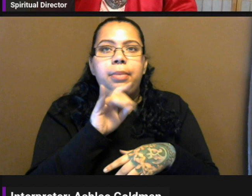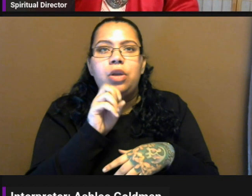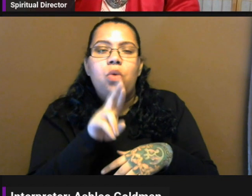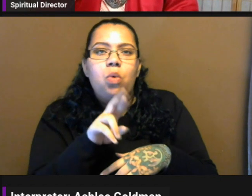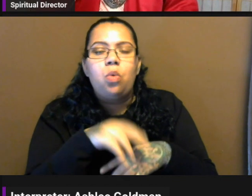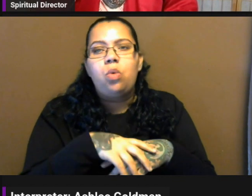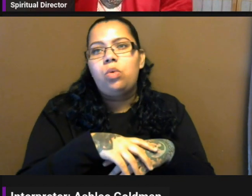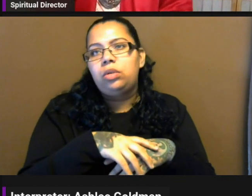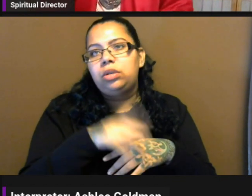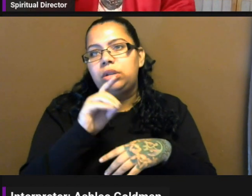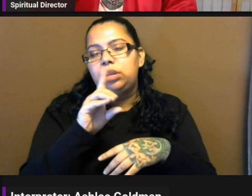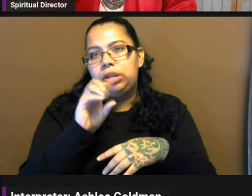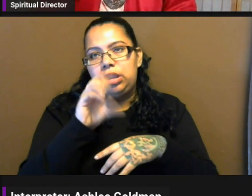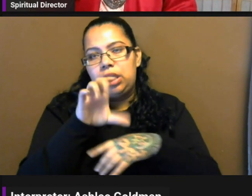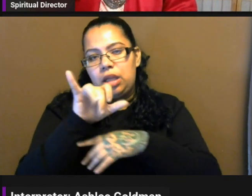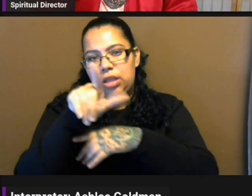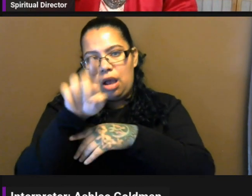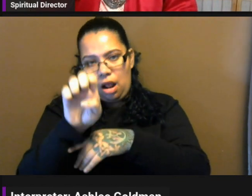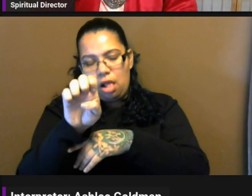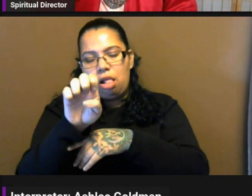to be docile.